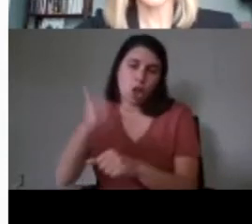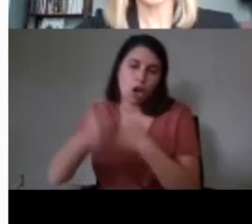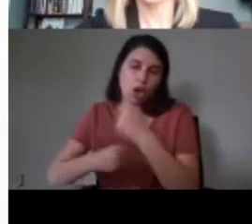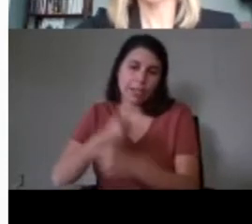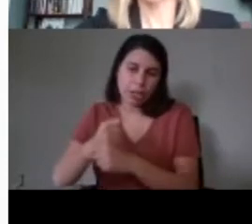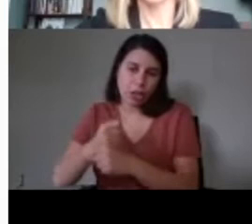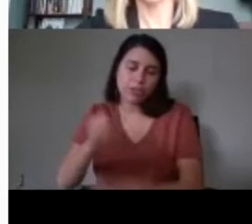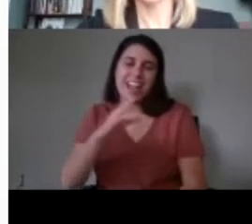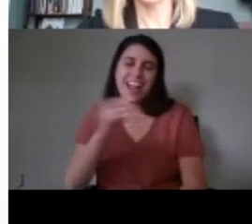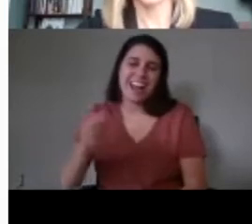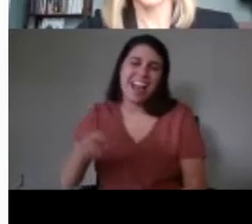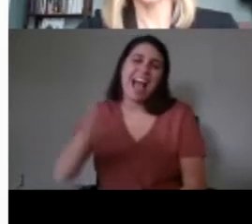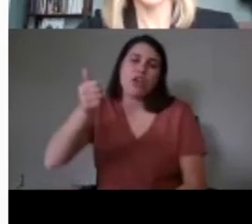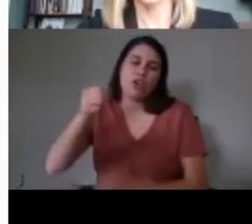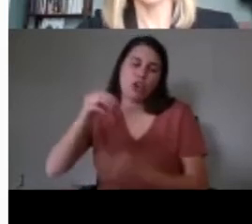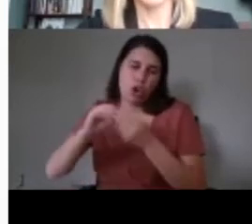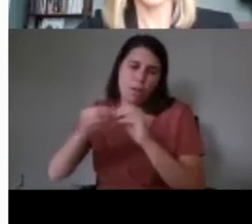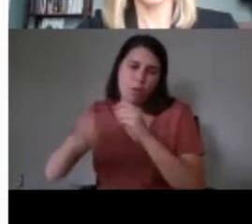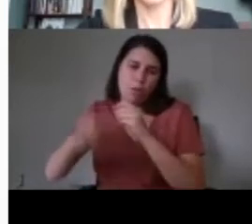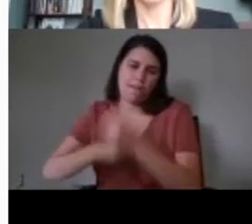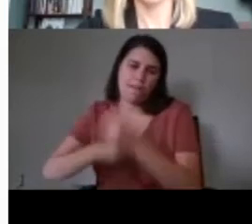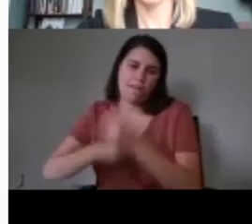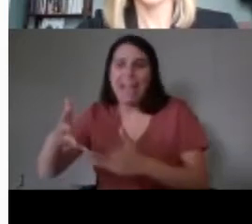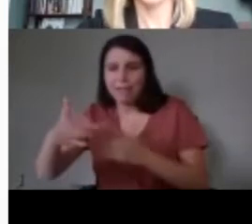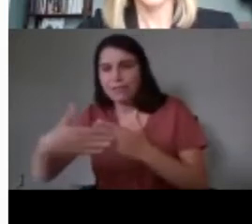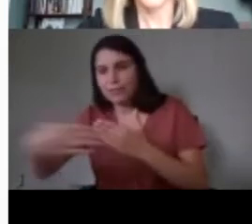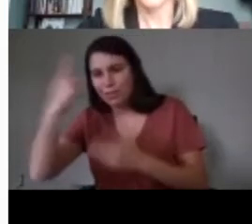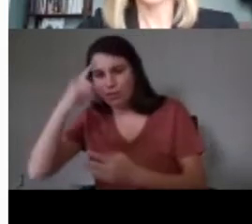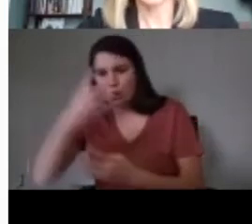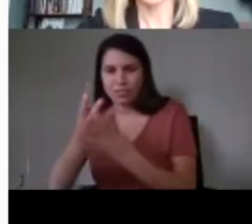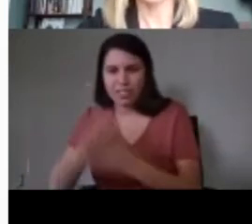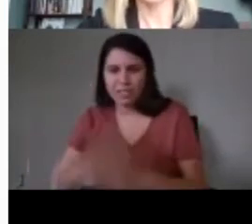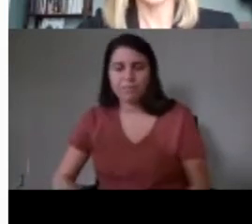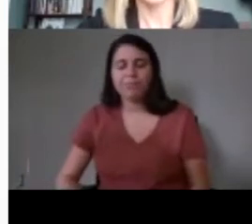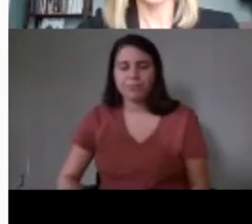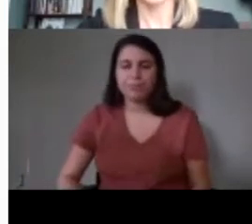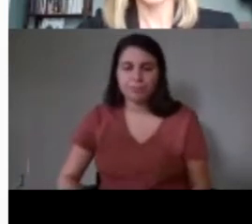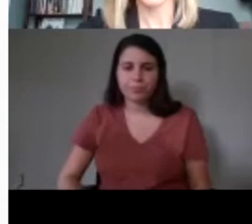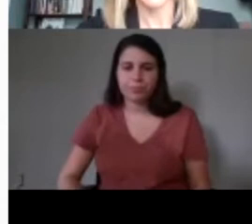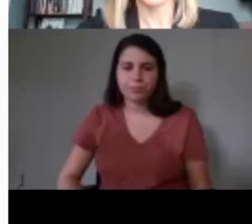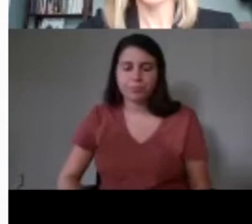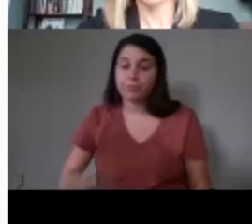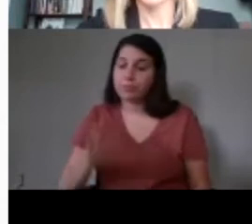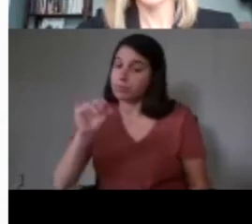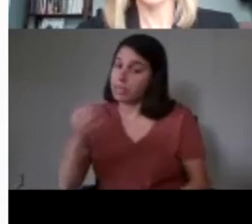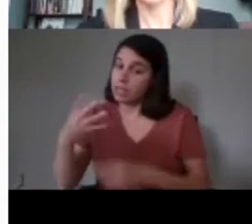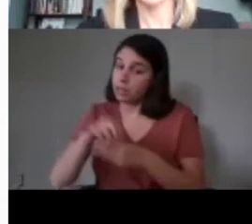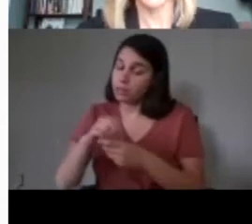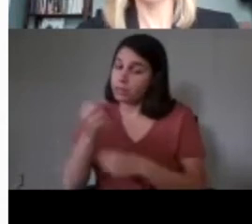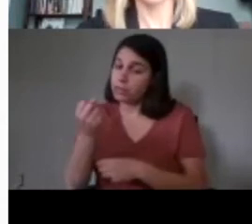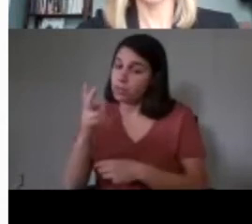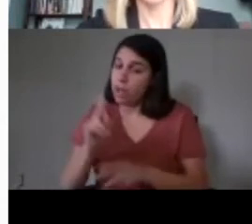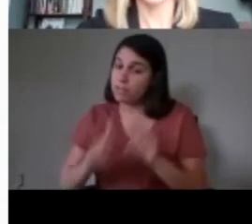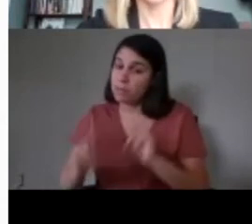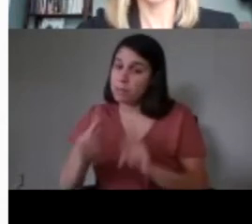a higher number of years left to remain in prison. And that doesn't include the 12 participants that